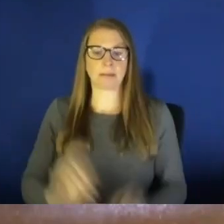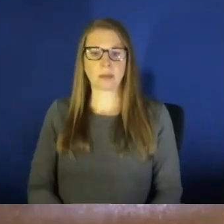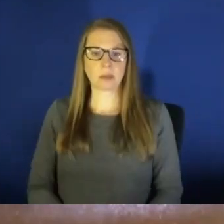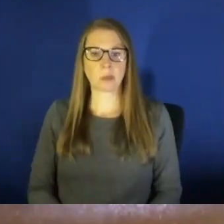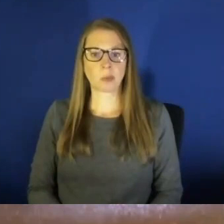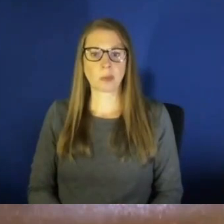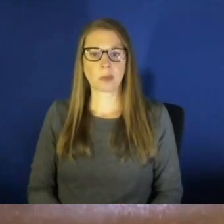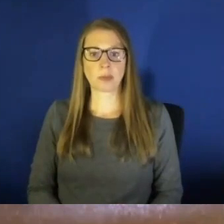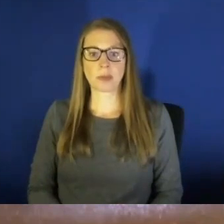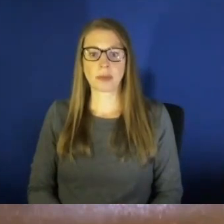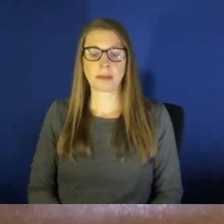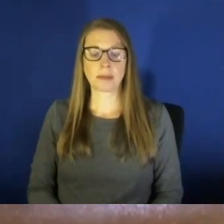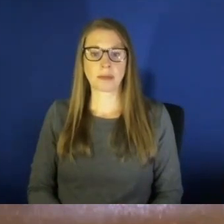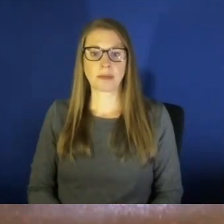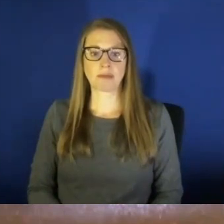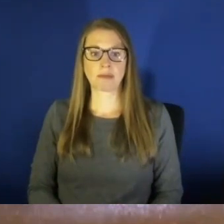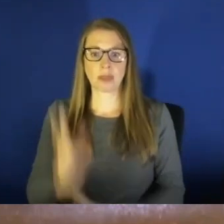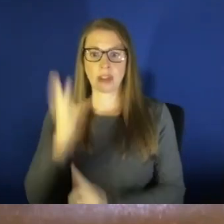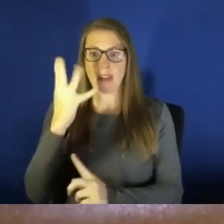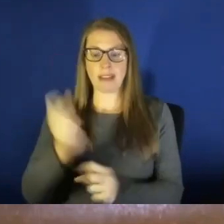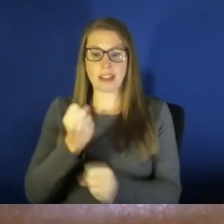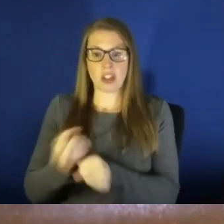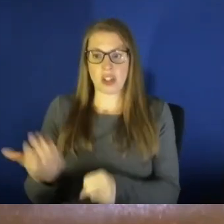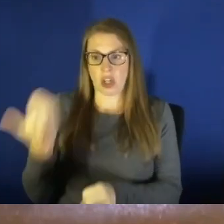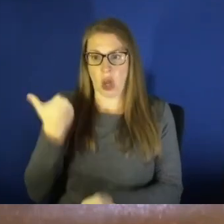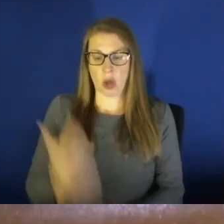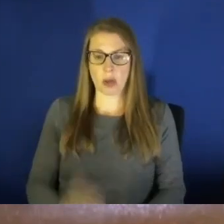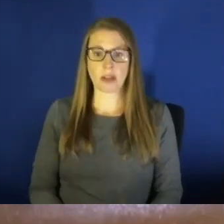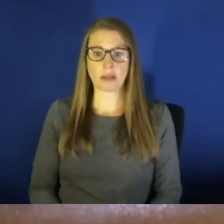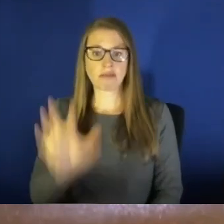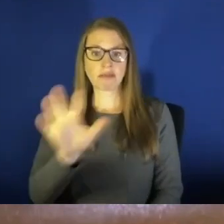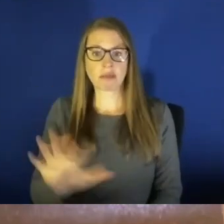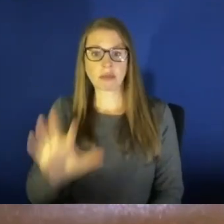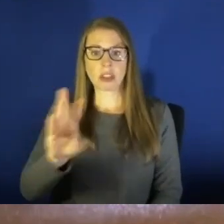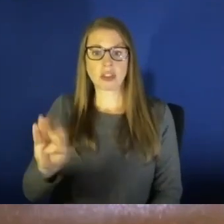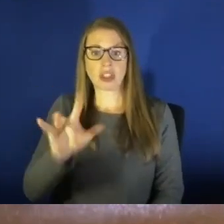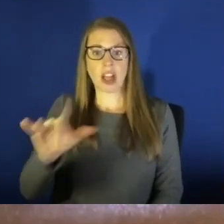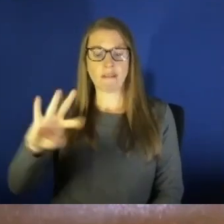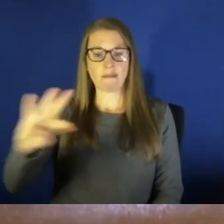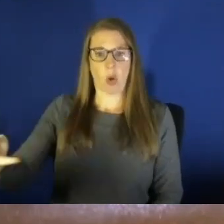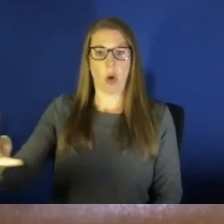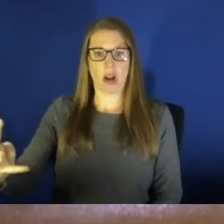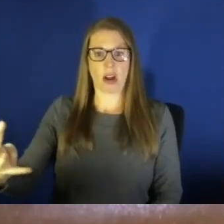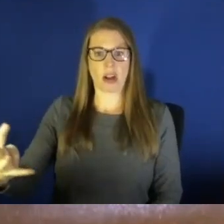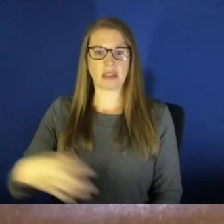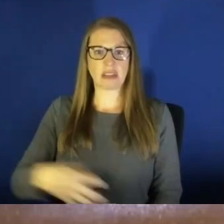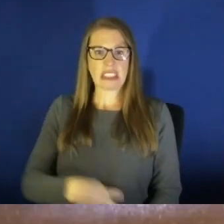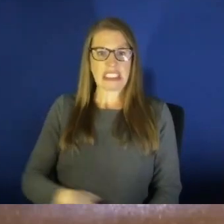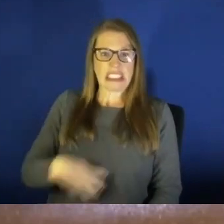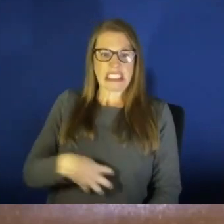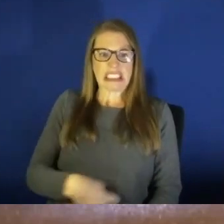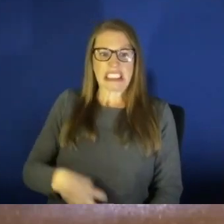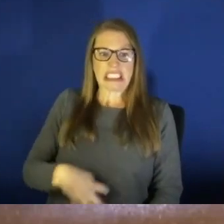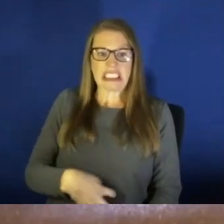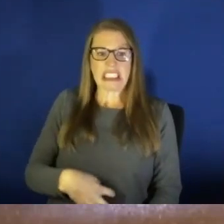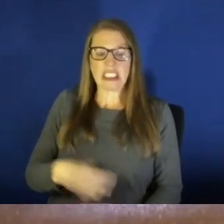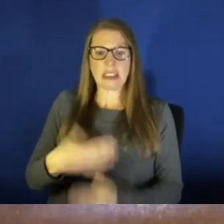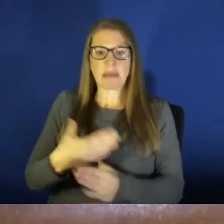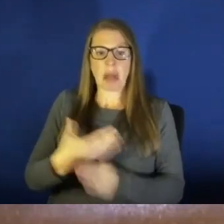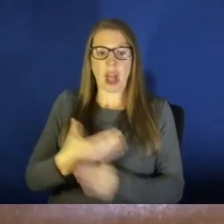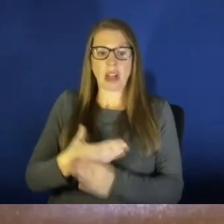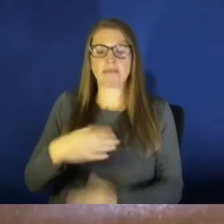Well, 5 years ago, right around 4th of July, I had like a little stomach problem, so I went to KU.